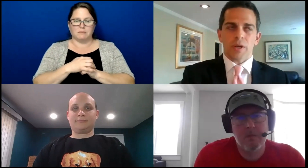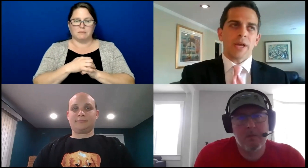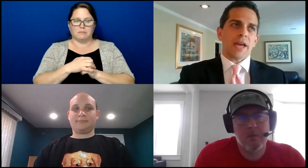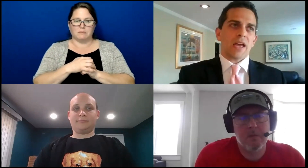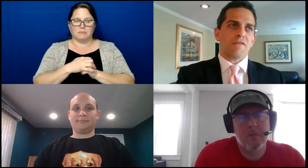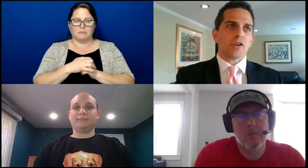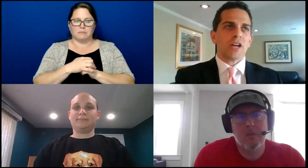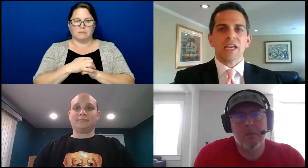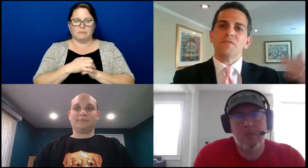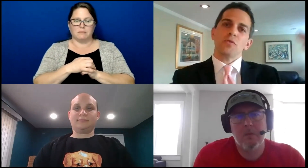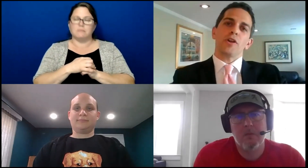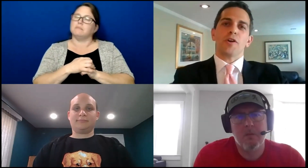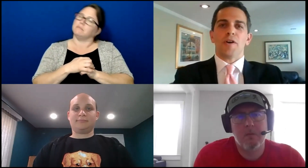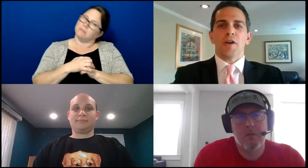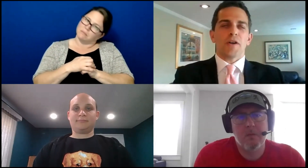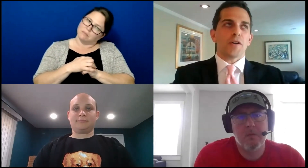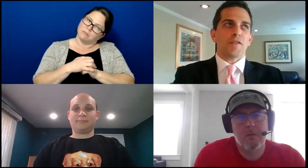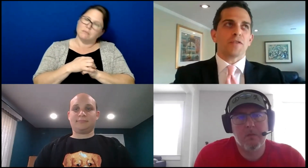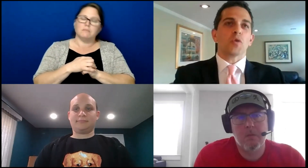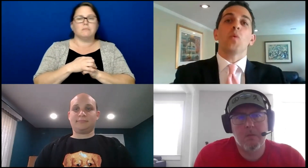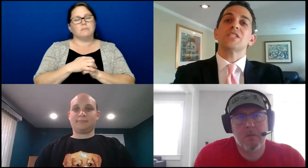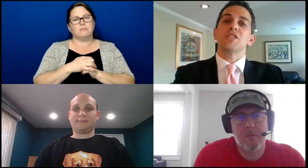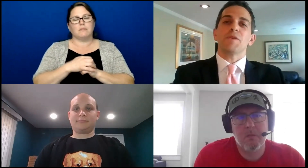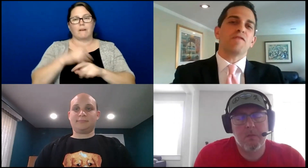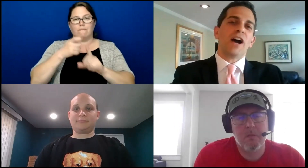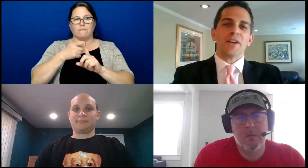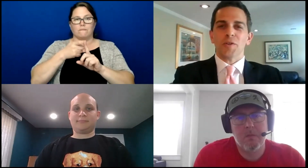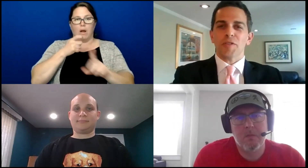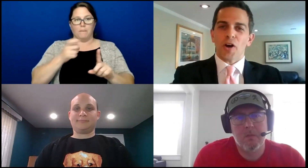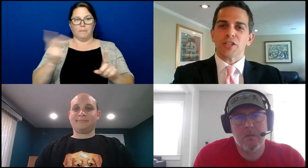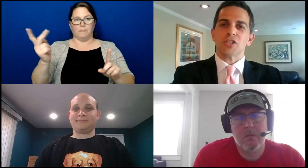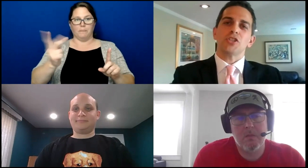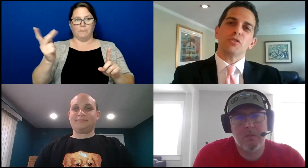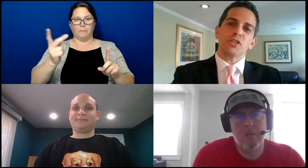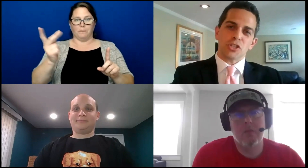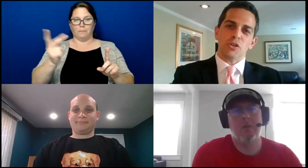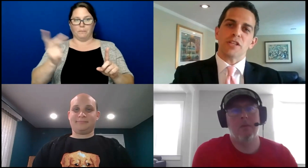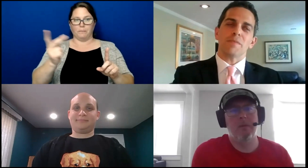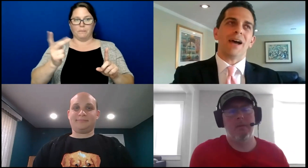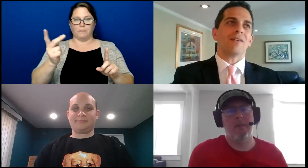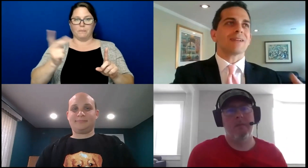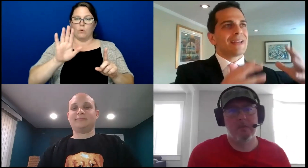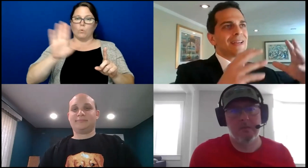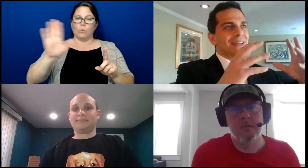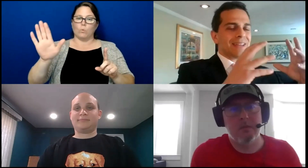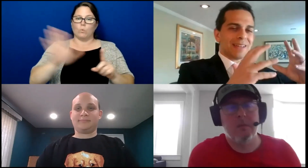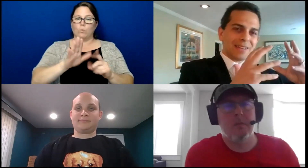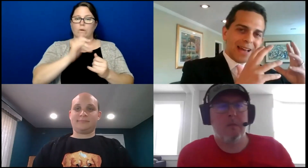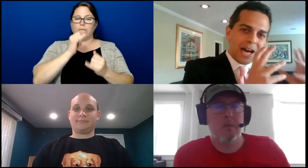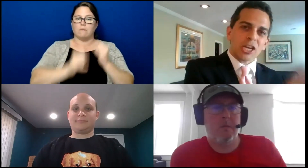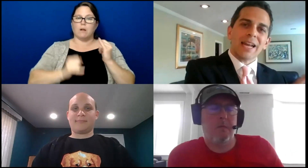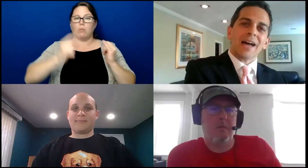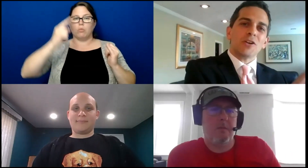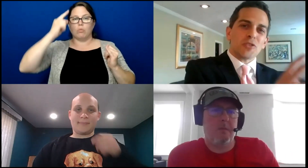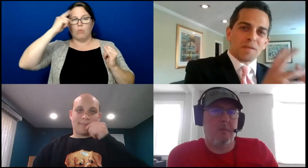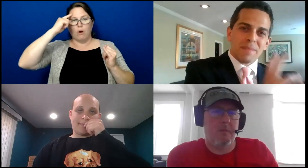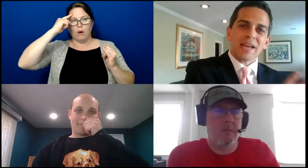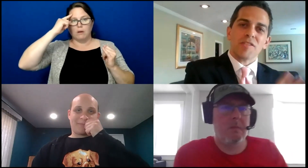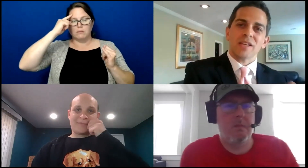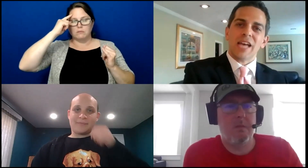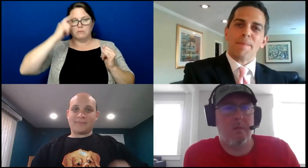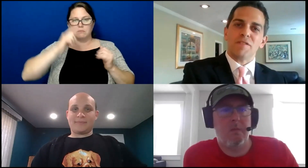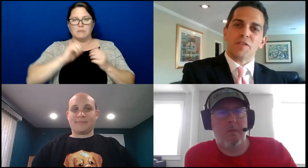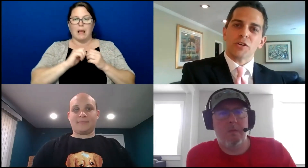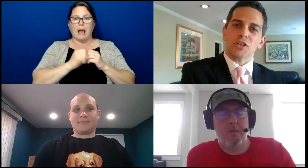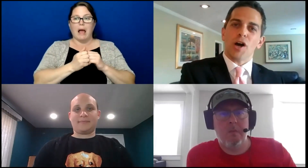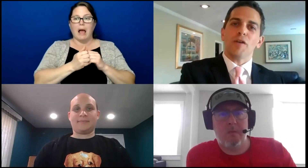of you, if you're going to give sort of your wisdom, your final thoughts to the students about how to get out there and sort of